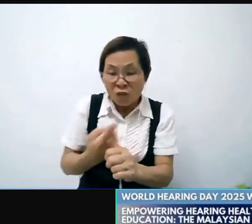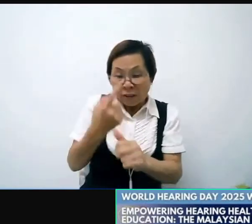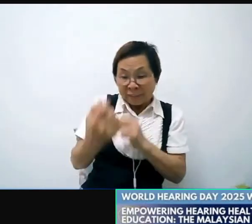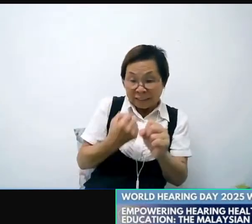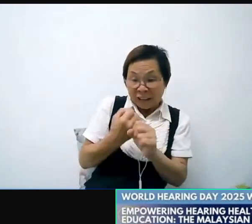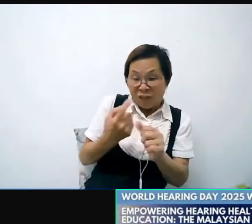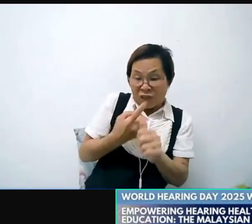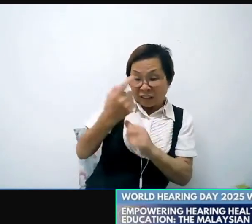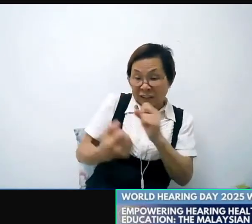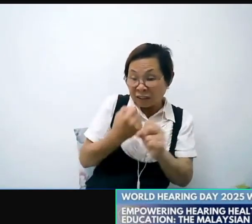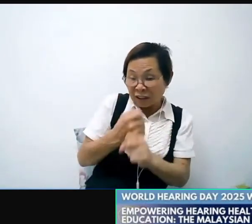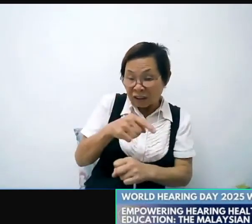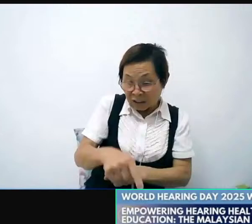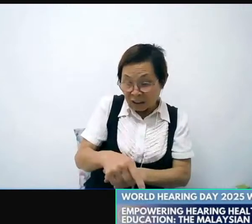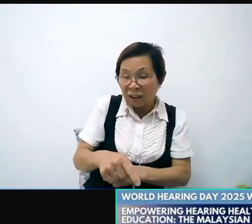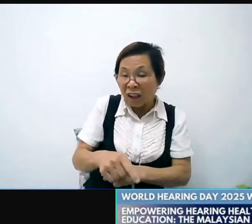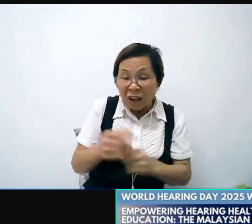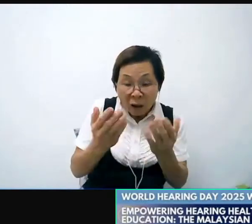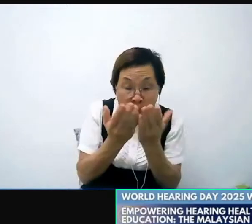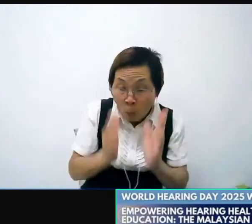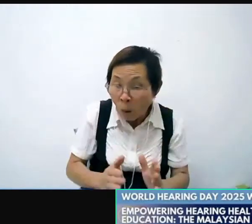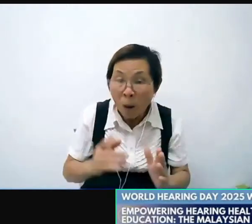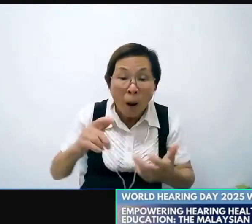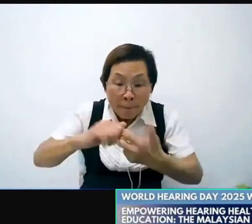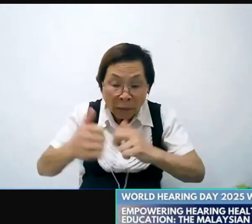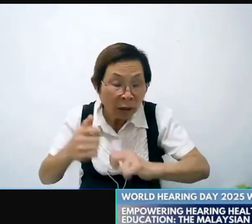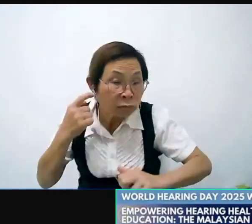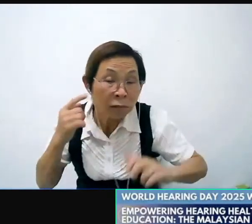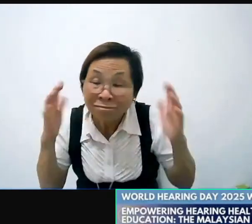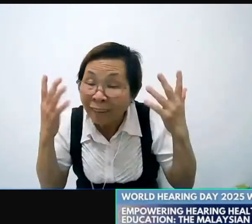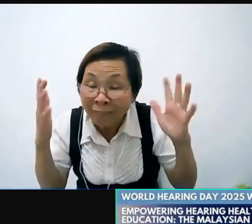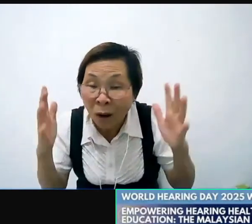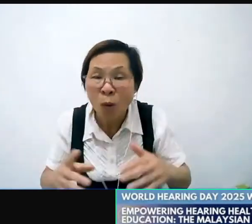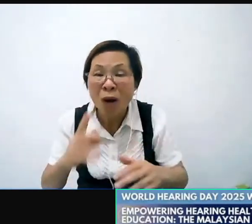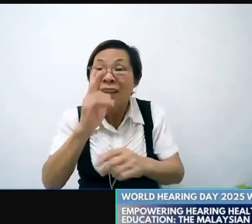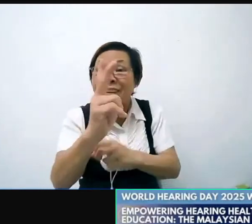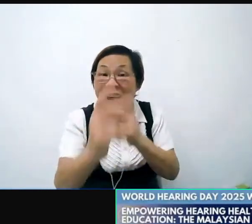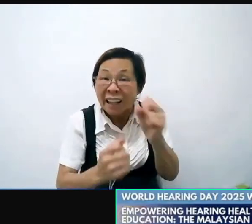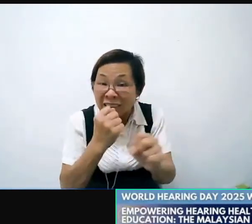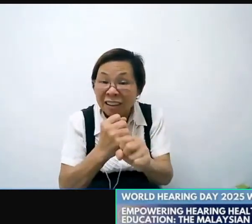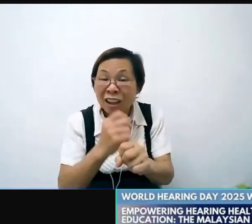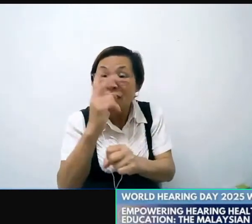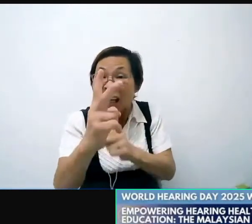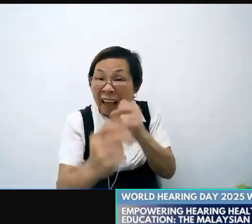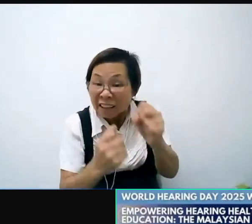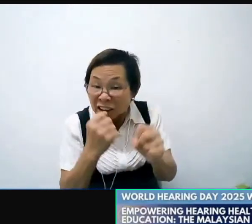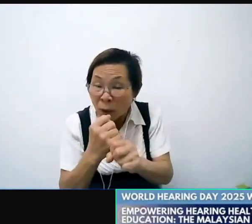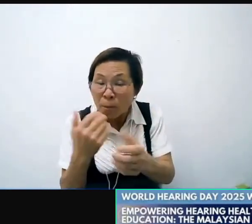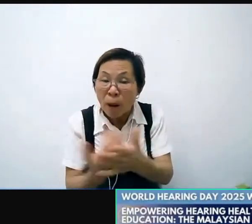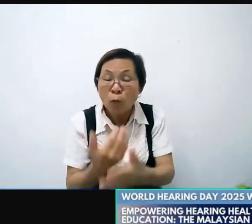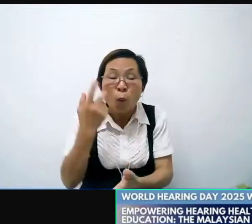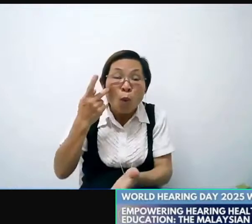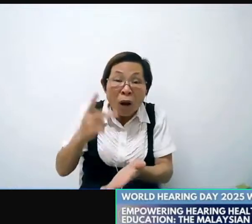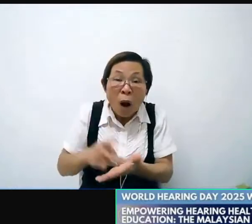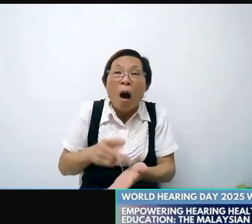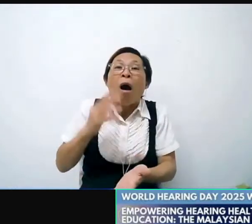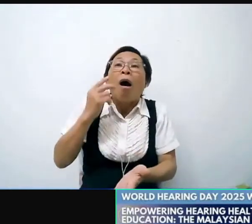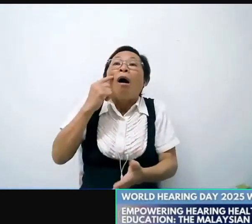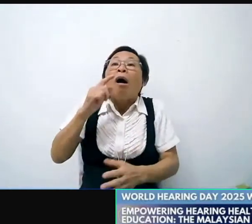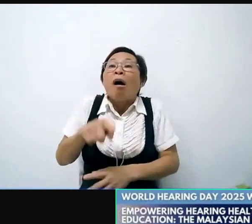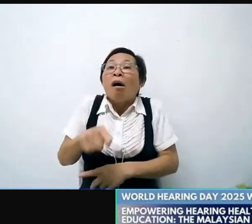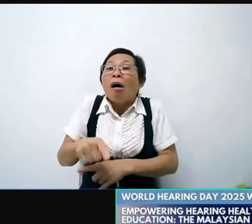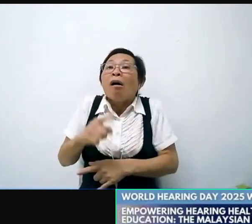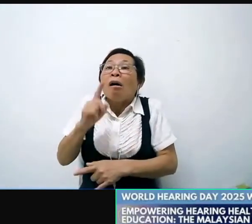these students have hearing problems, and that only in the second year she realized and acknowledged about